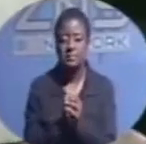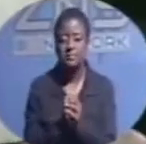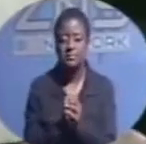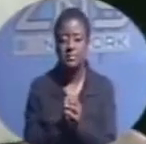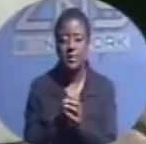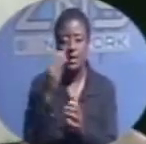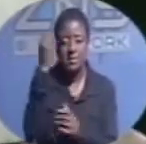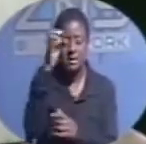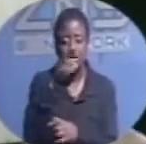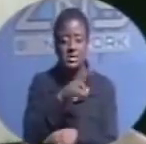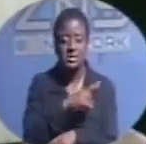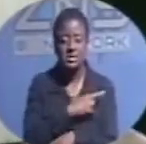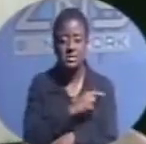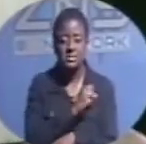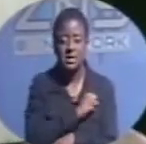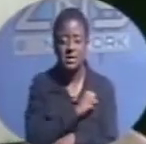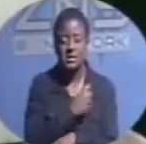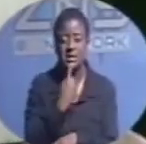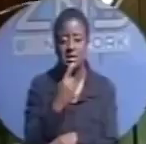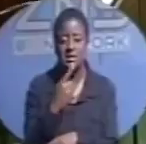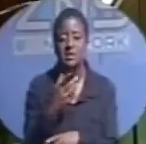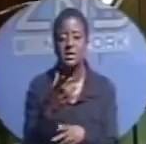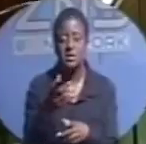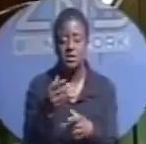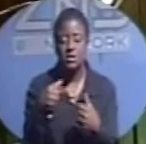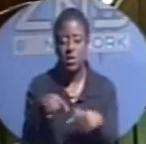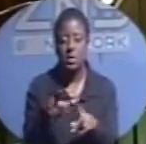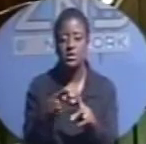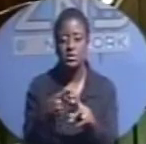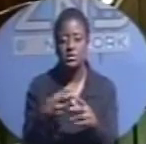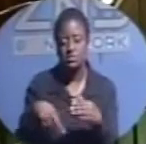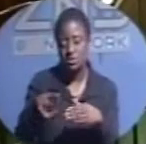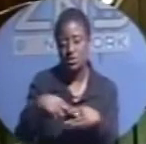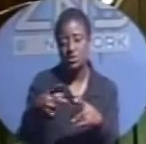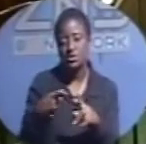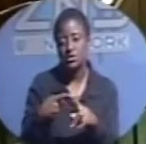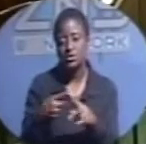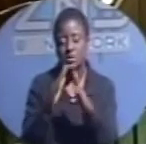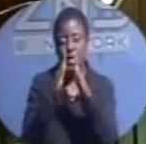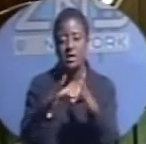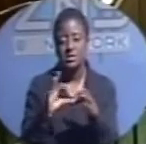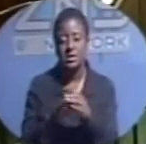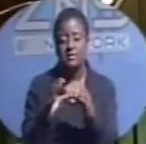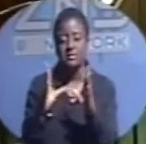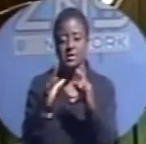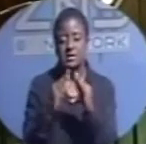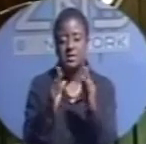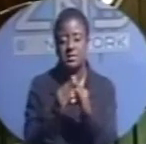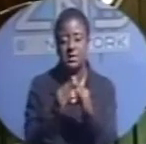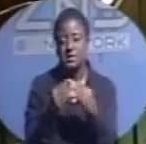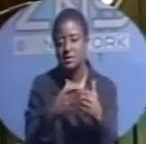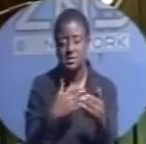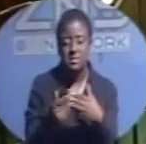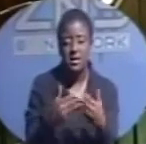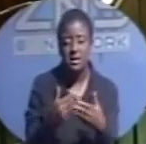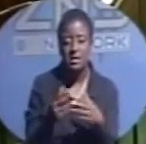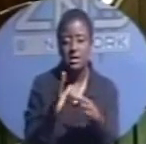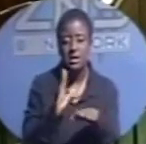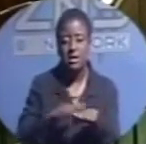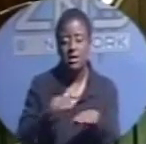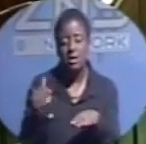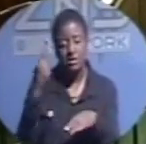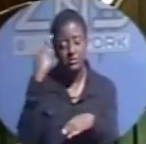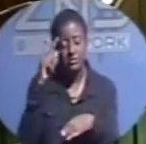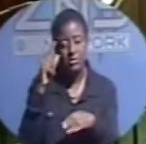has every intention of returning to the House of Assembly and performing his duties there, in spite of calls for his resignation.